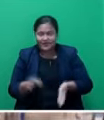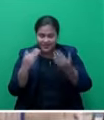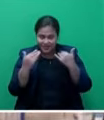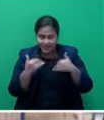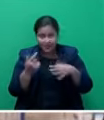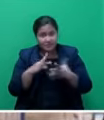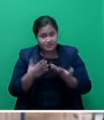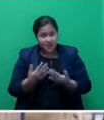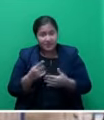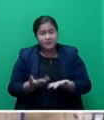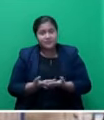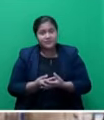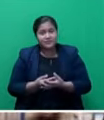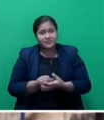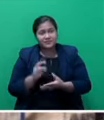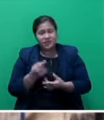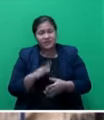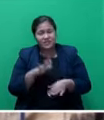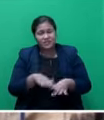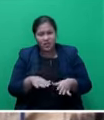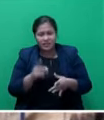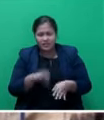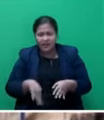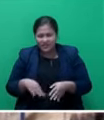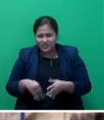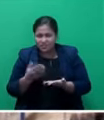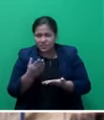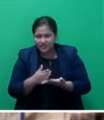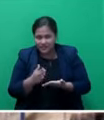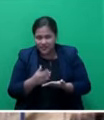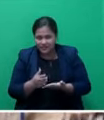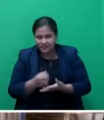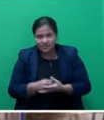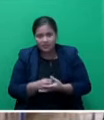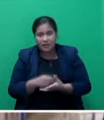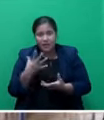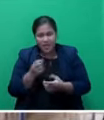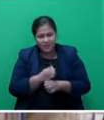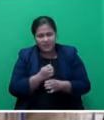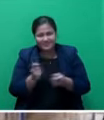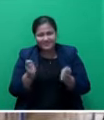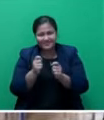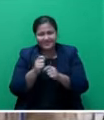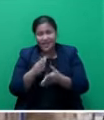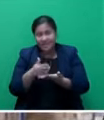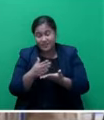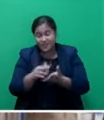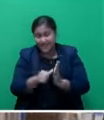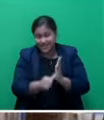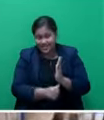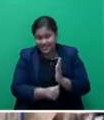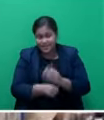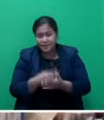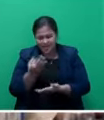now turn to the plight of child beneficiaries of Fnpf. There are questions over the amendments to the Fnpf Act, where